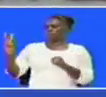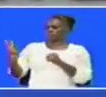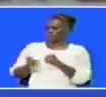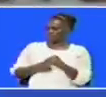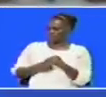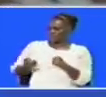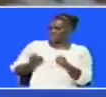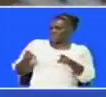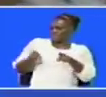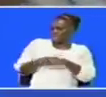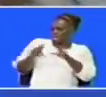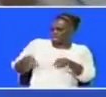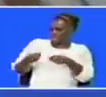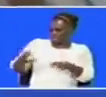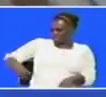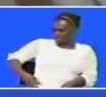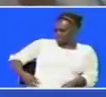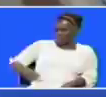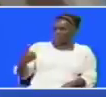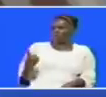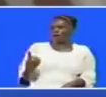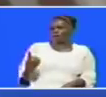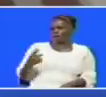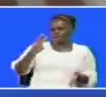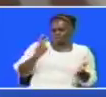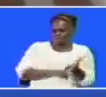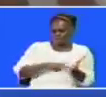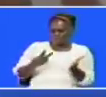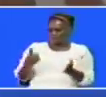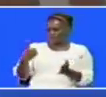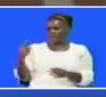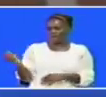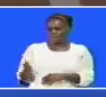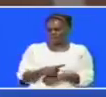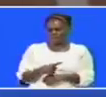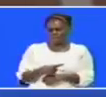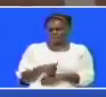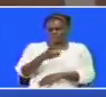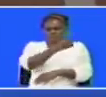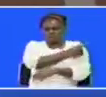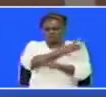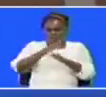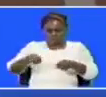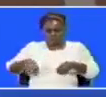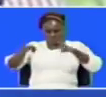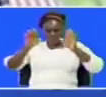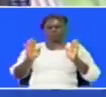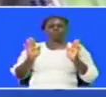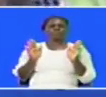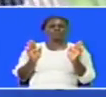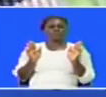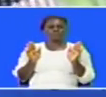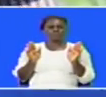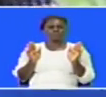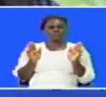his sister gave up one of her kidneys. It failed after 1 month. Doctors gave up on Gitau. After